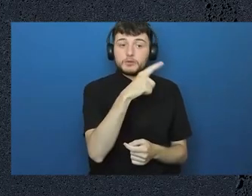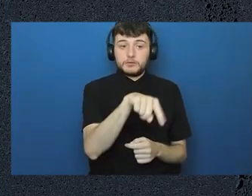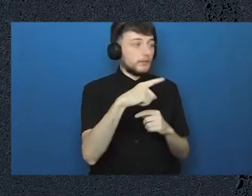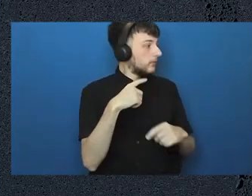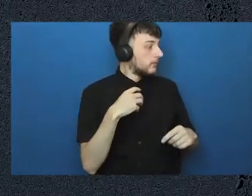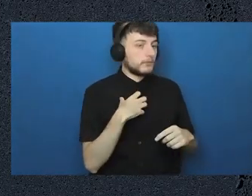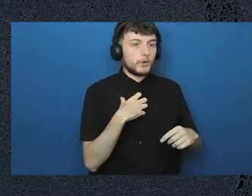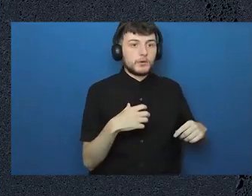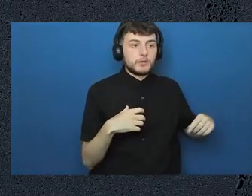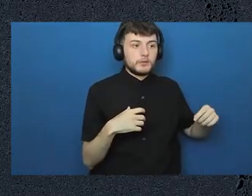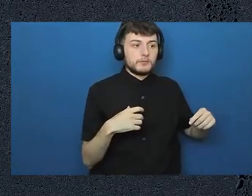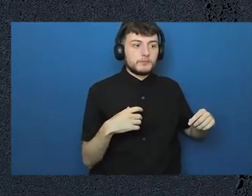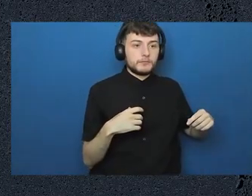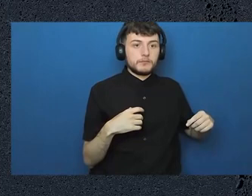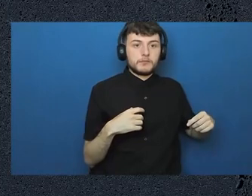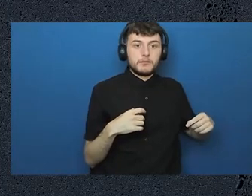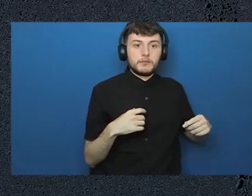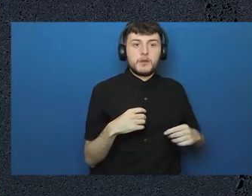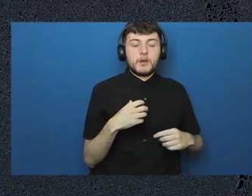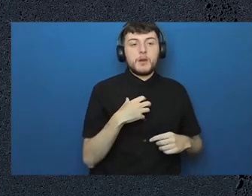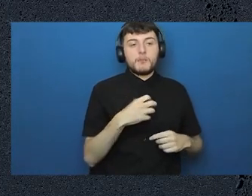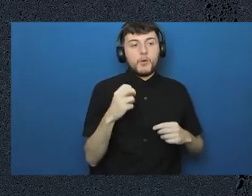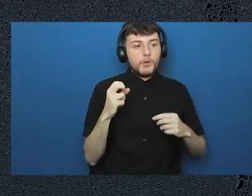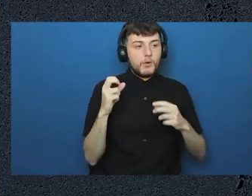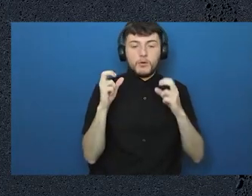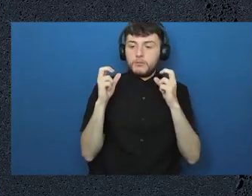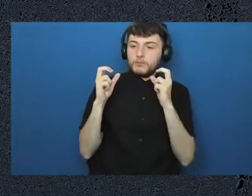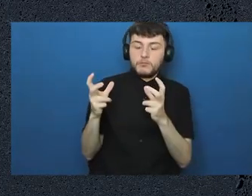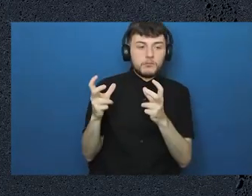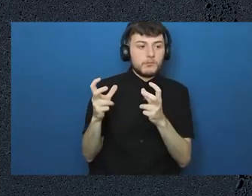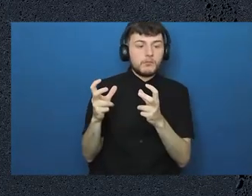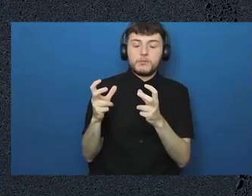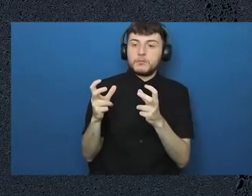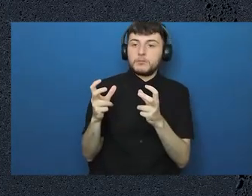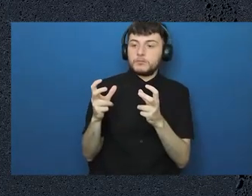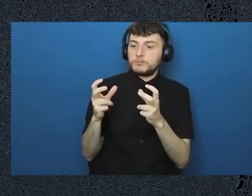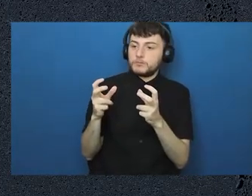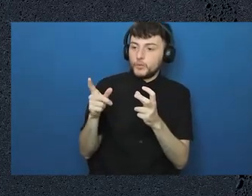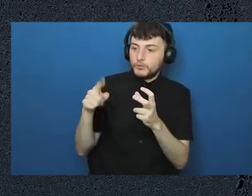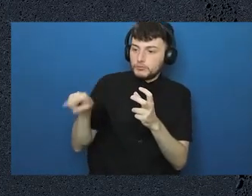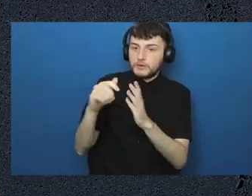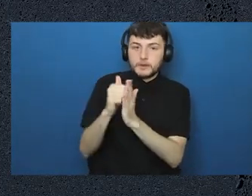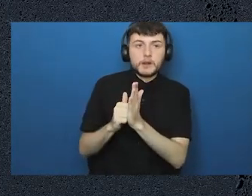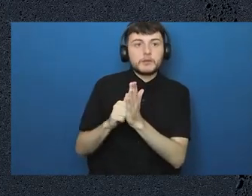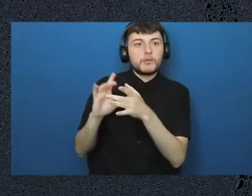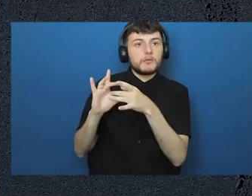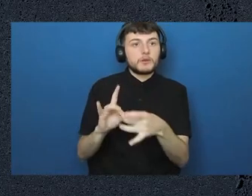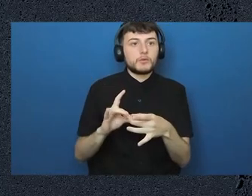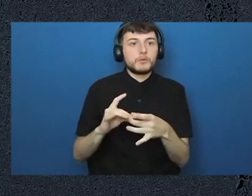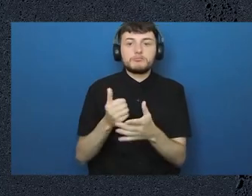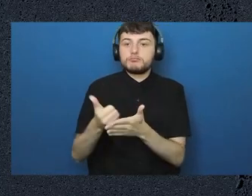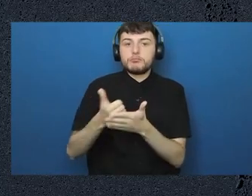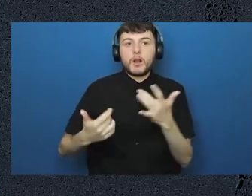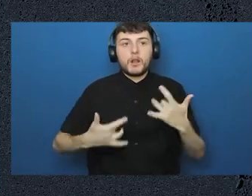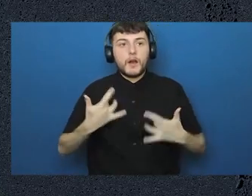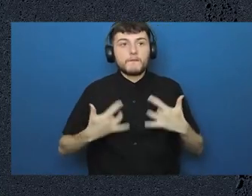to subjects that have relevance to everyday life and to society.